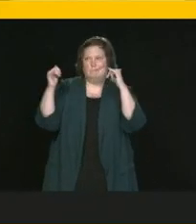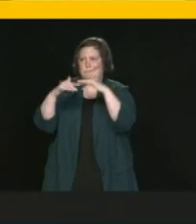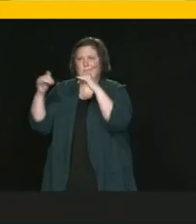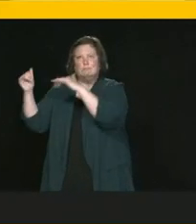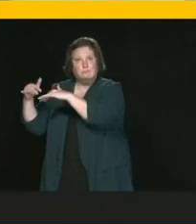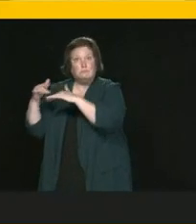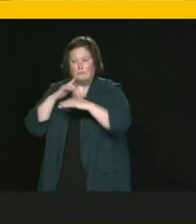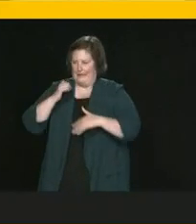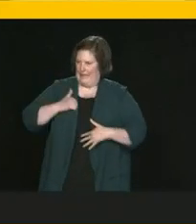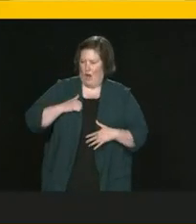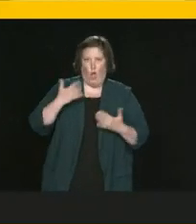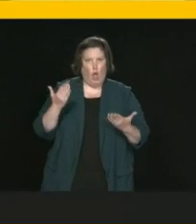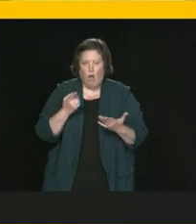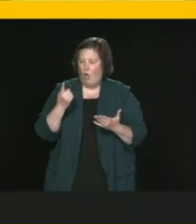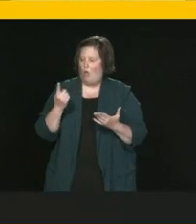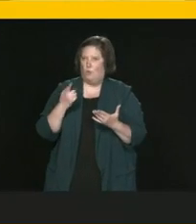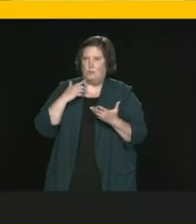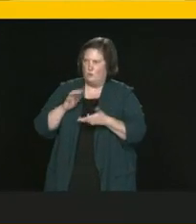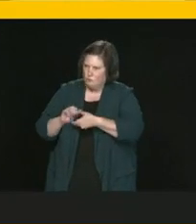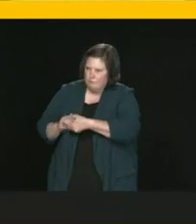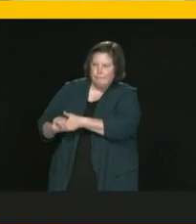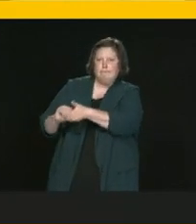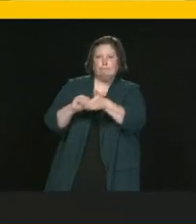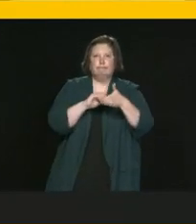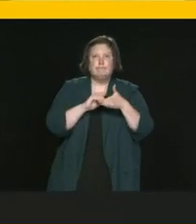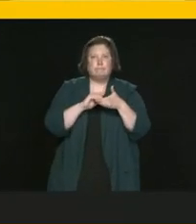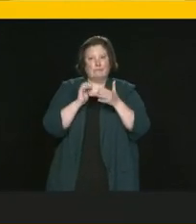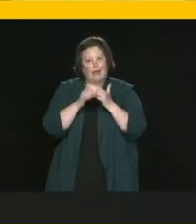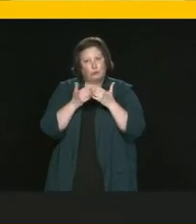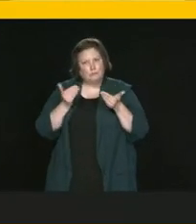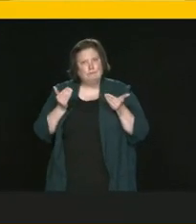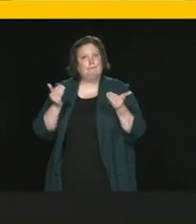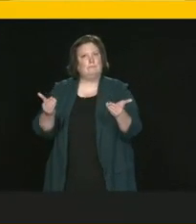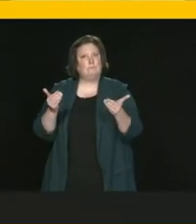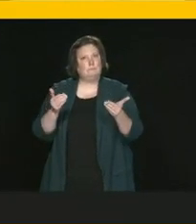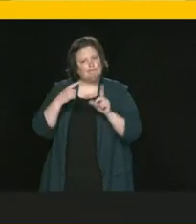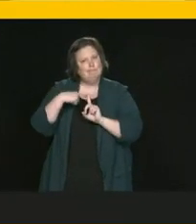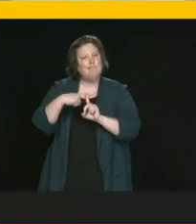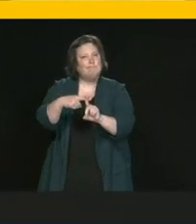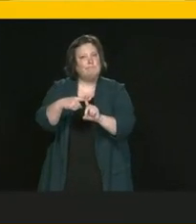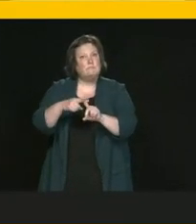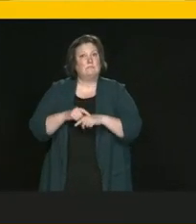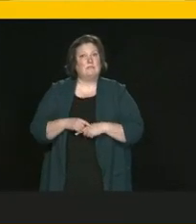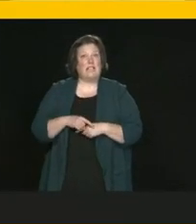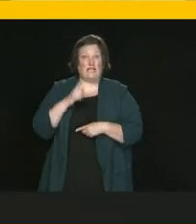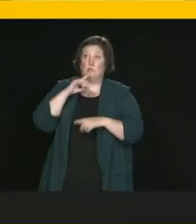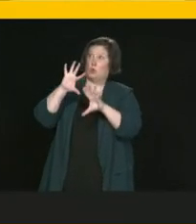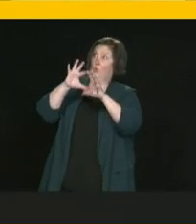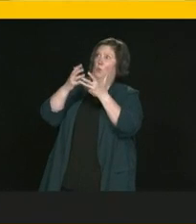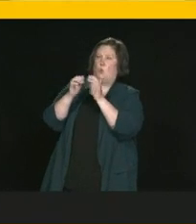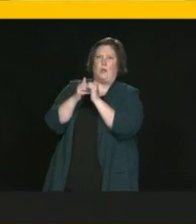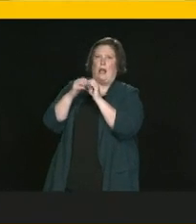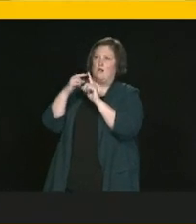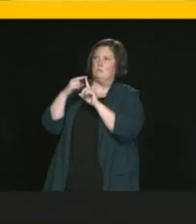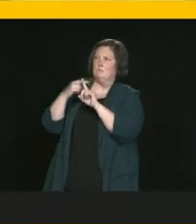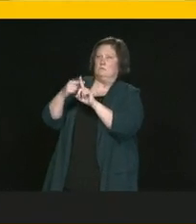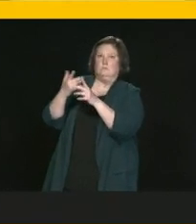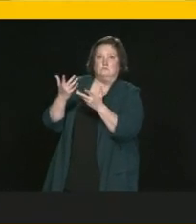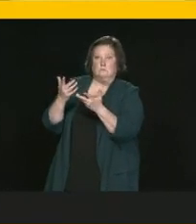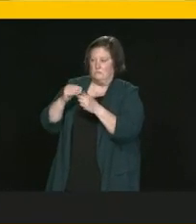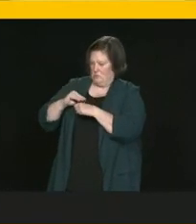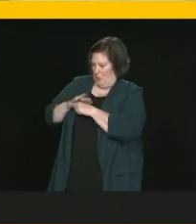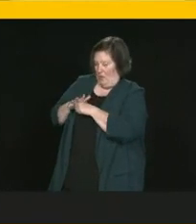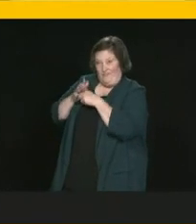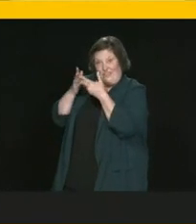people together and move forward concretely. And right now, as we look at the kind of world we're going to come out of